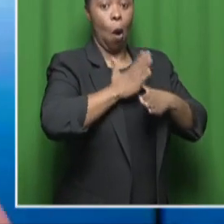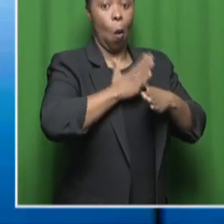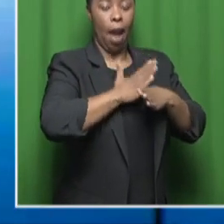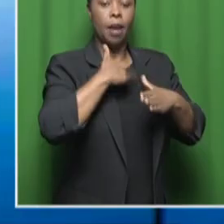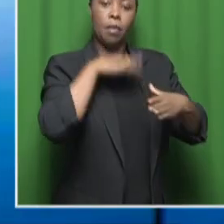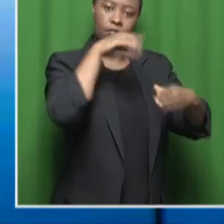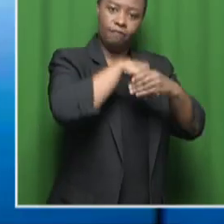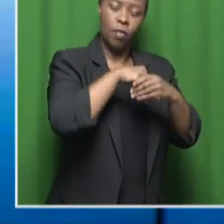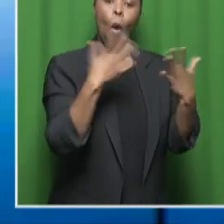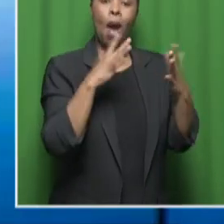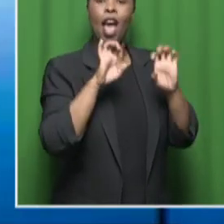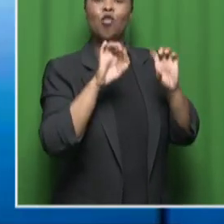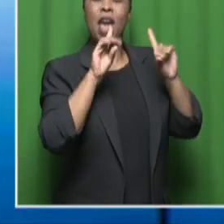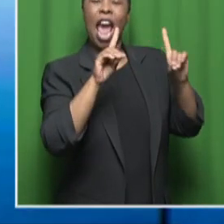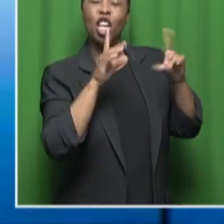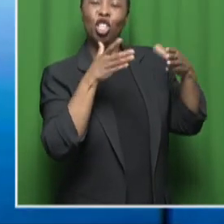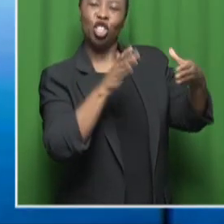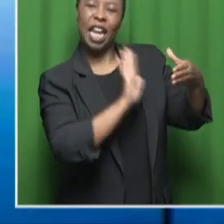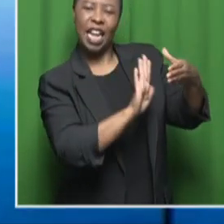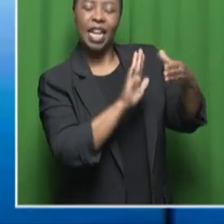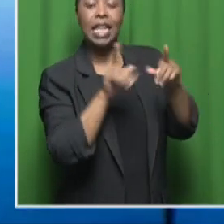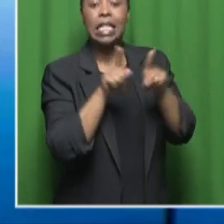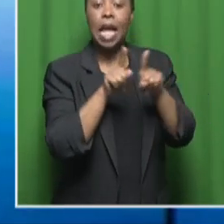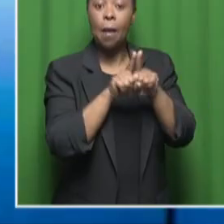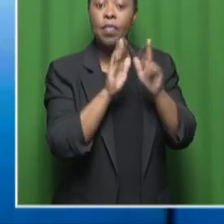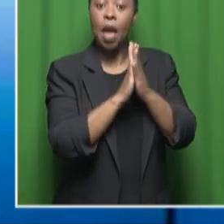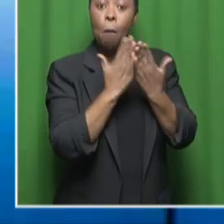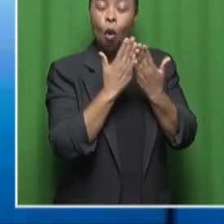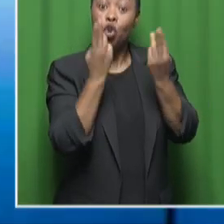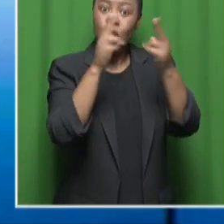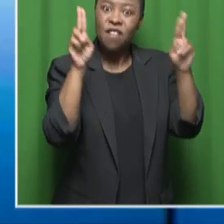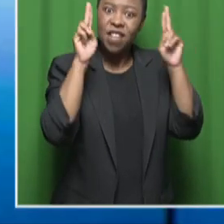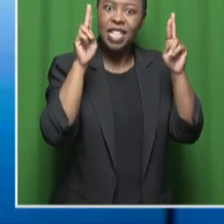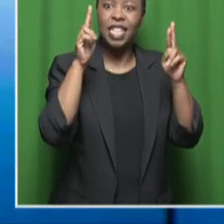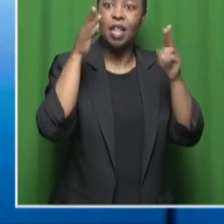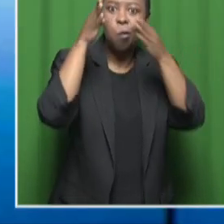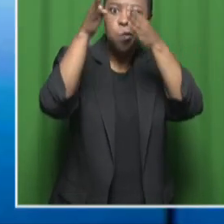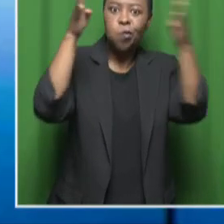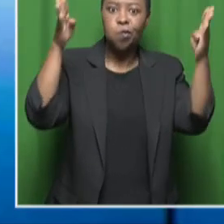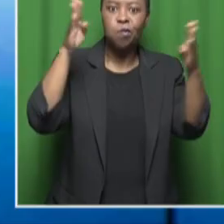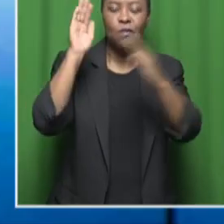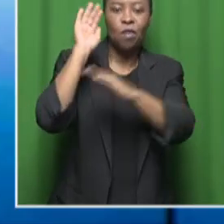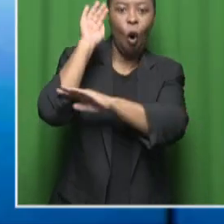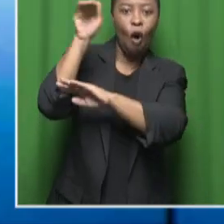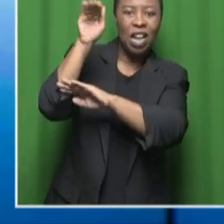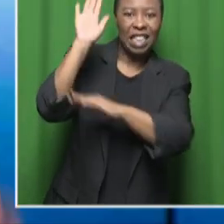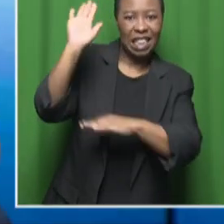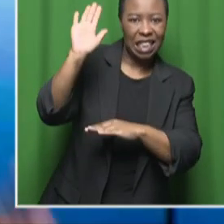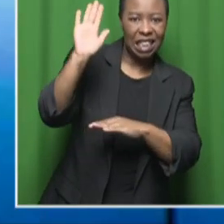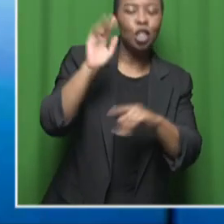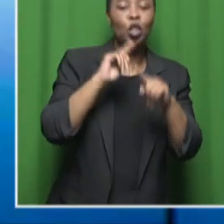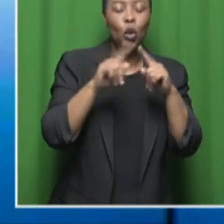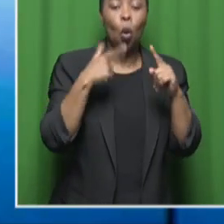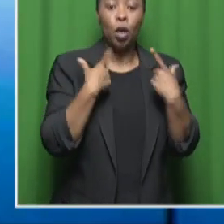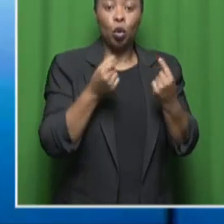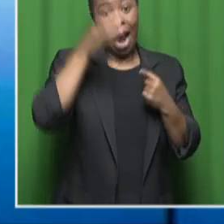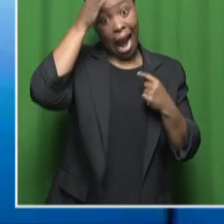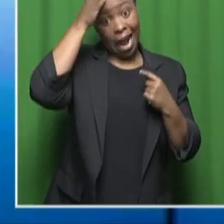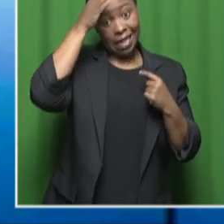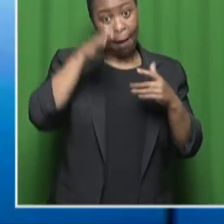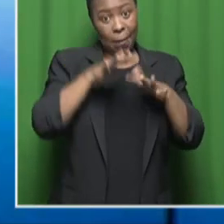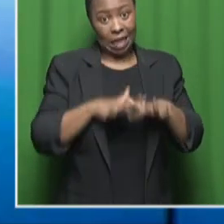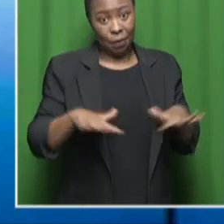in the education space. Yeah. And even the book has been prescribed in some universities abroad. And so part of what we are also doing within the academic space is sort